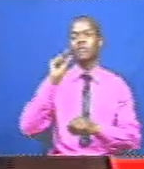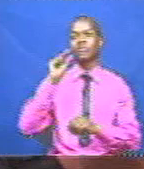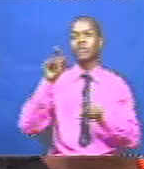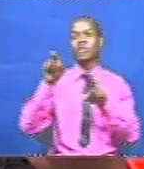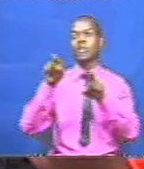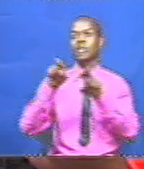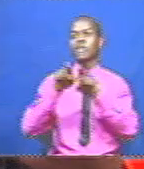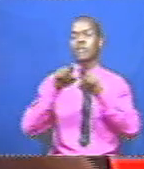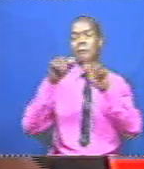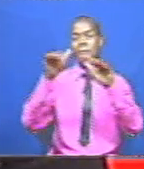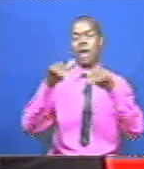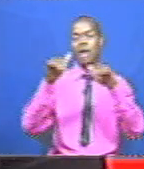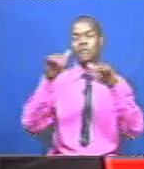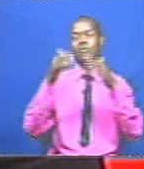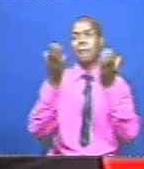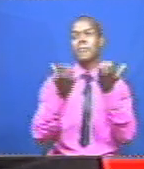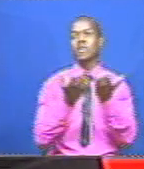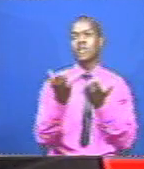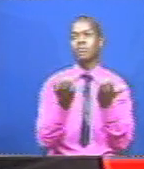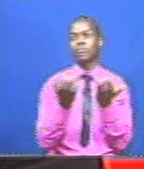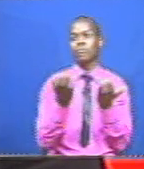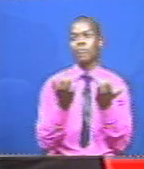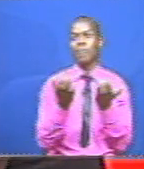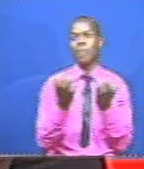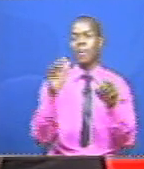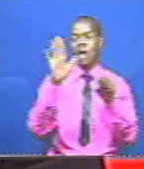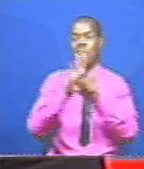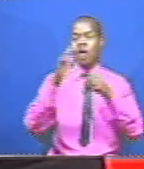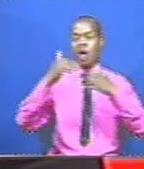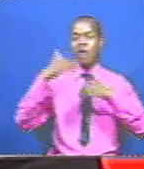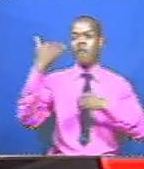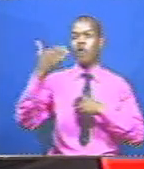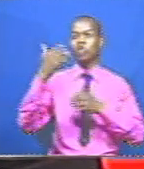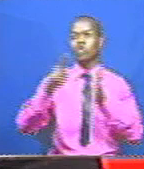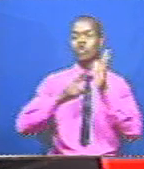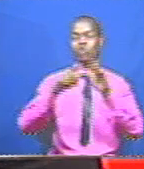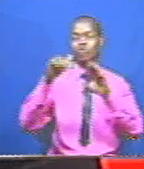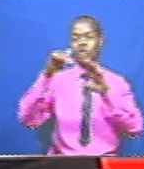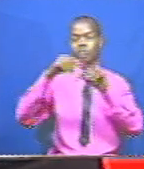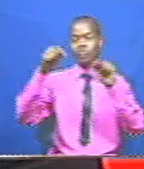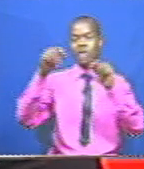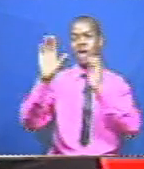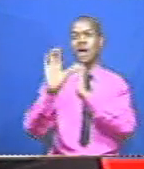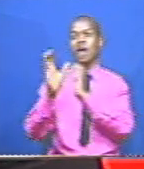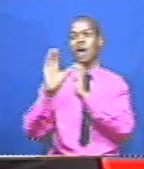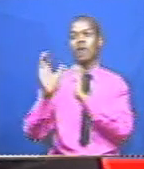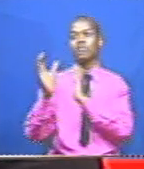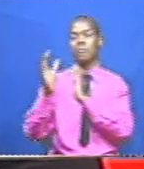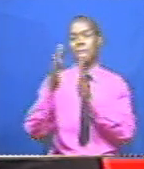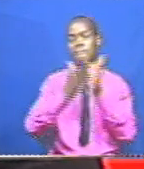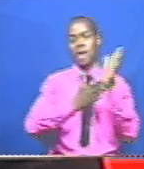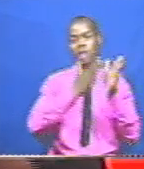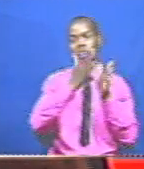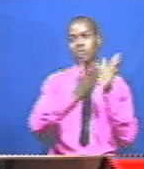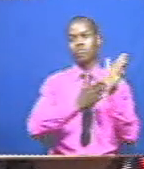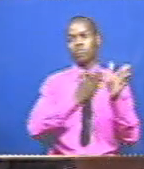and agribusiness. Mm-hmm. Much of these have actually been embedded in the current county integrated development plans,